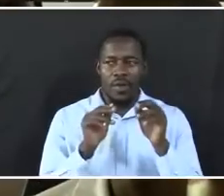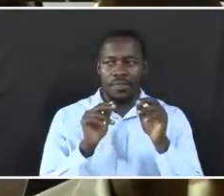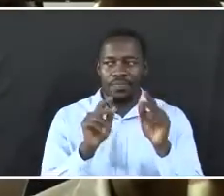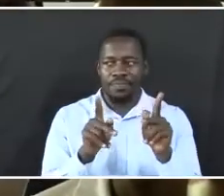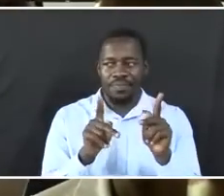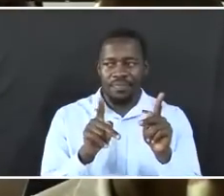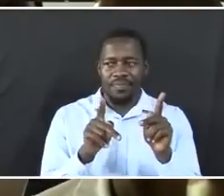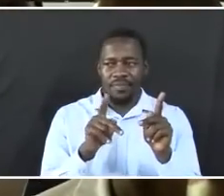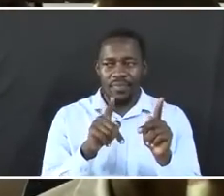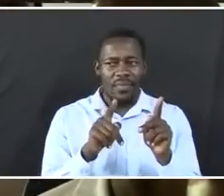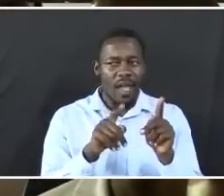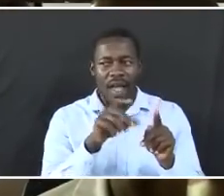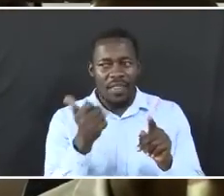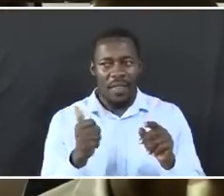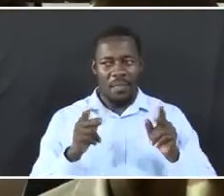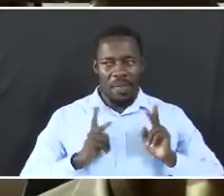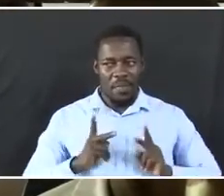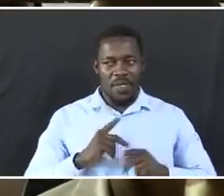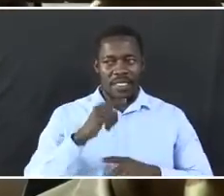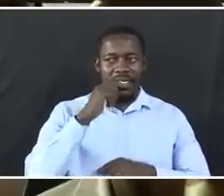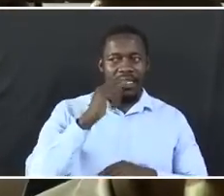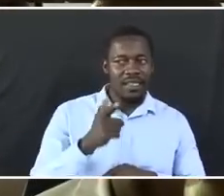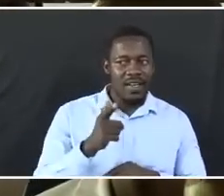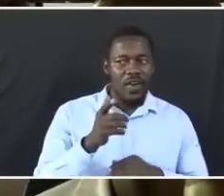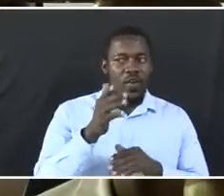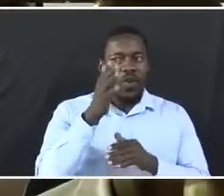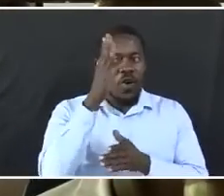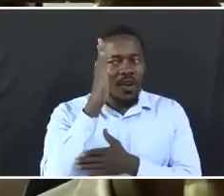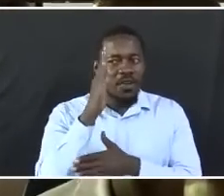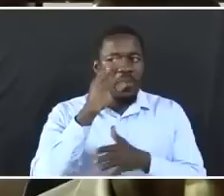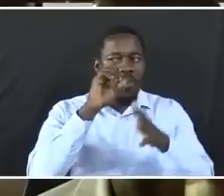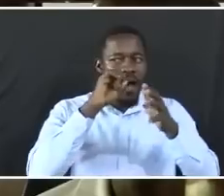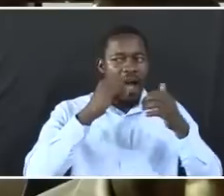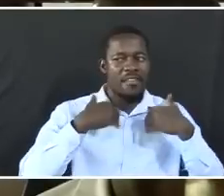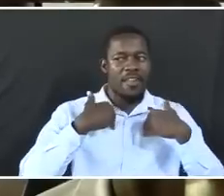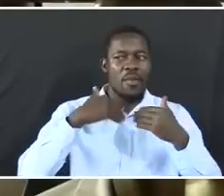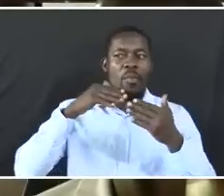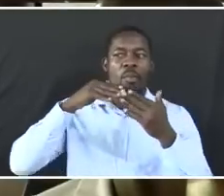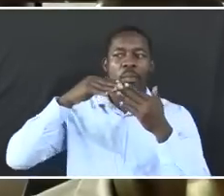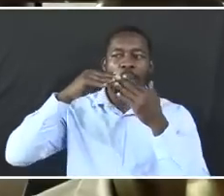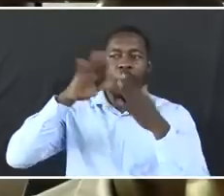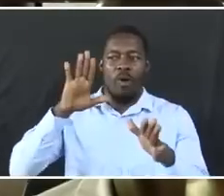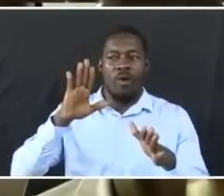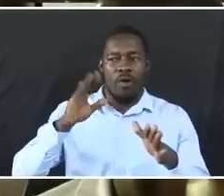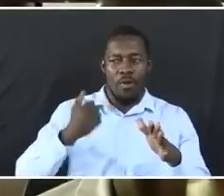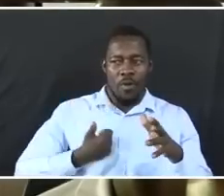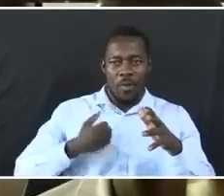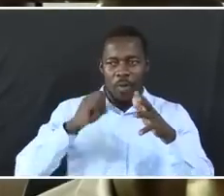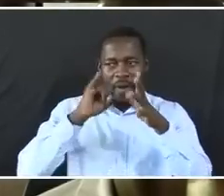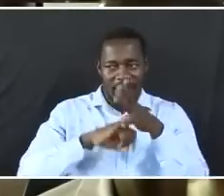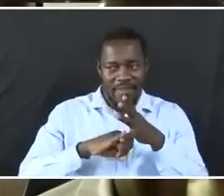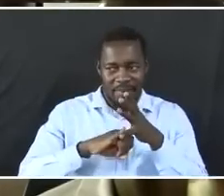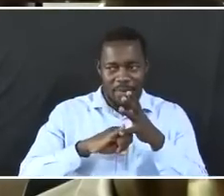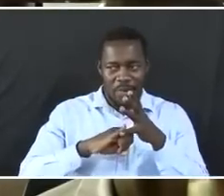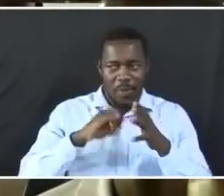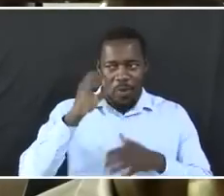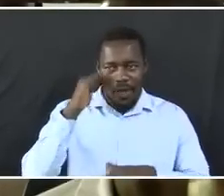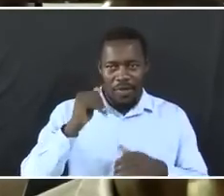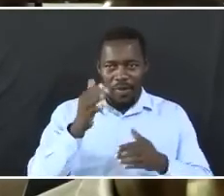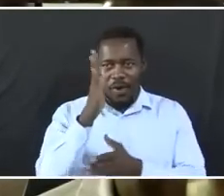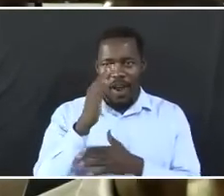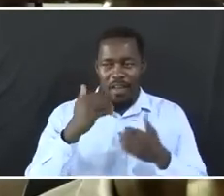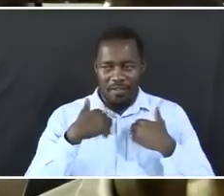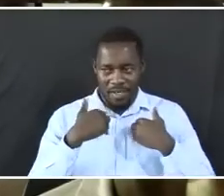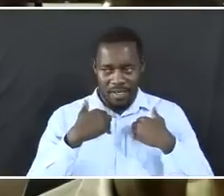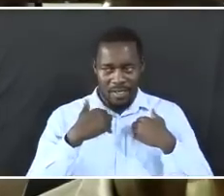sense, that a wife in the Bible represents a church. Then in Revelations, God sends